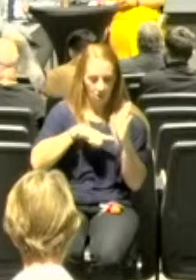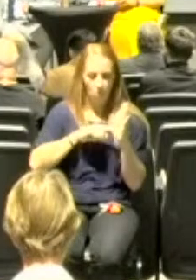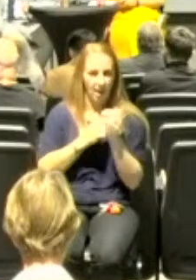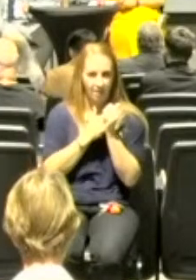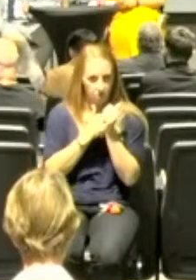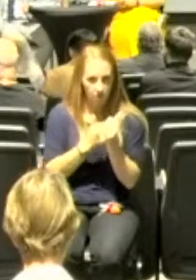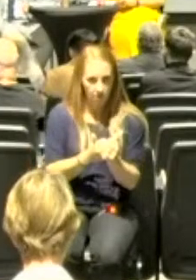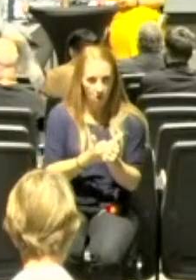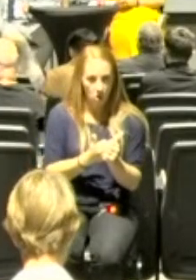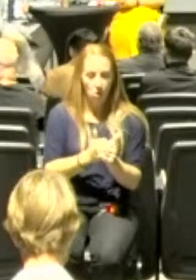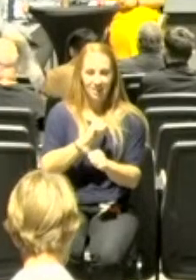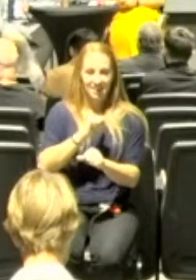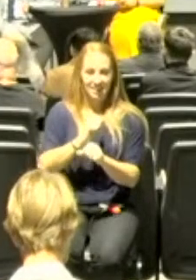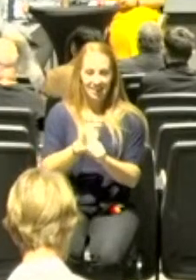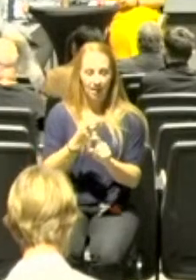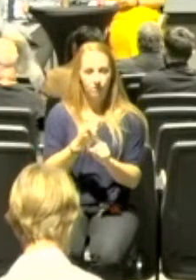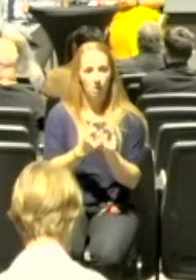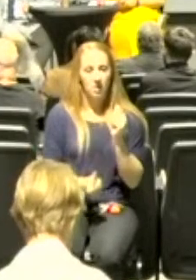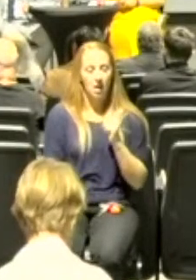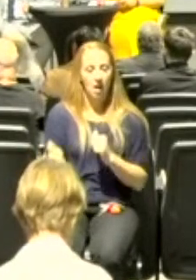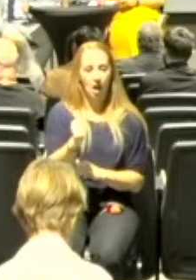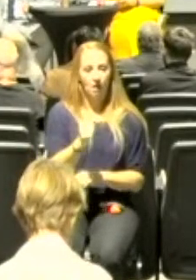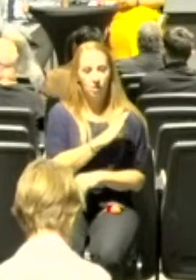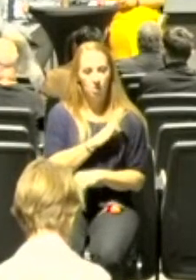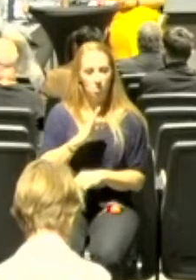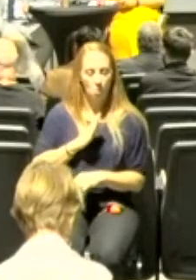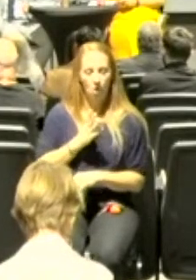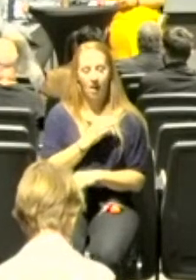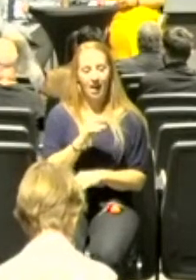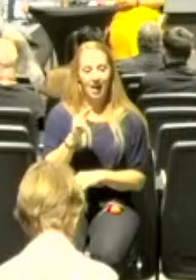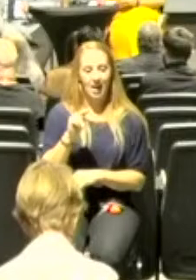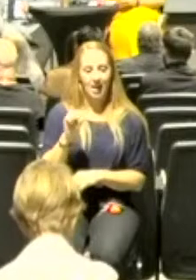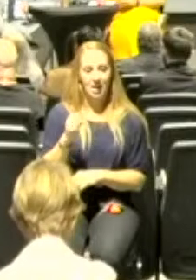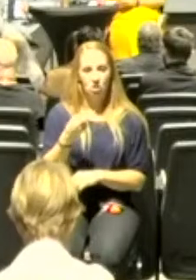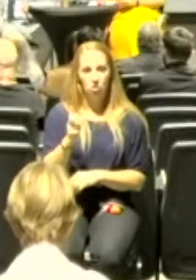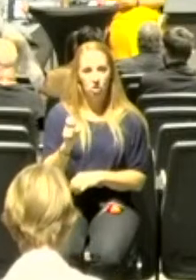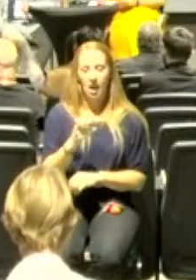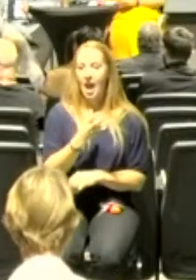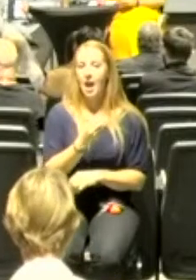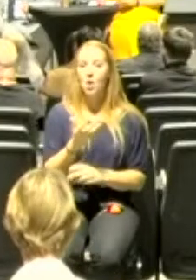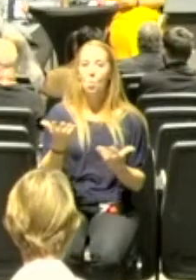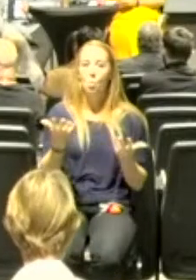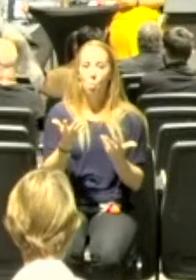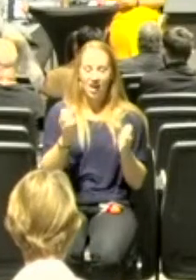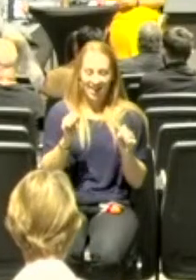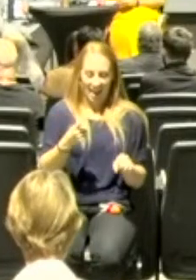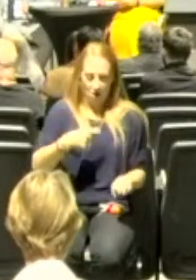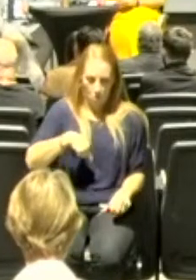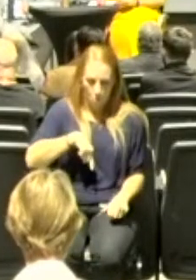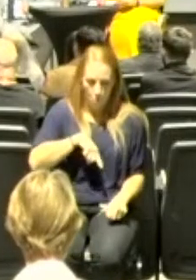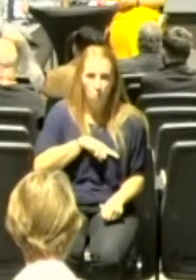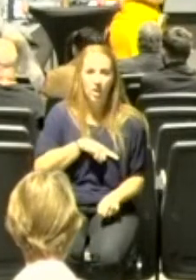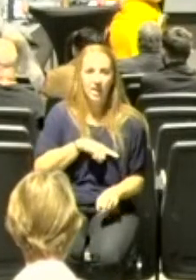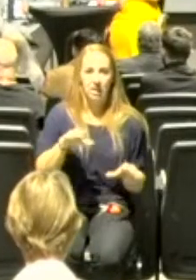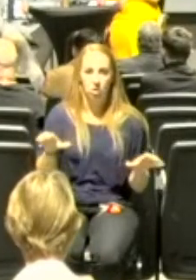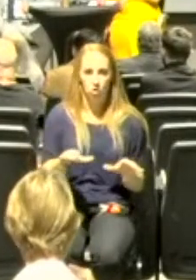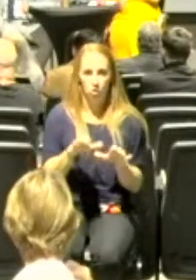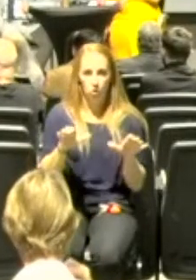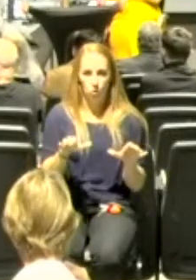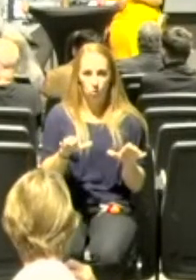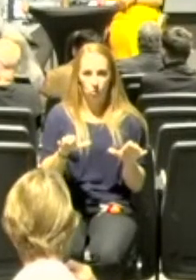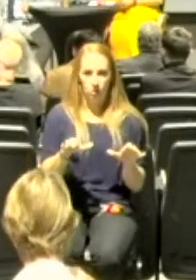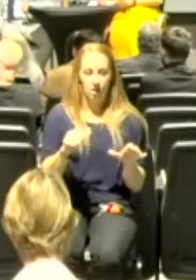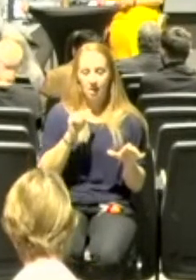in that are set by our governing board and by our NCHE system, and then what are the things that we can do as an institution that we may not have